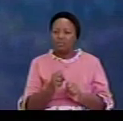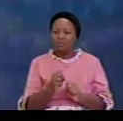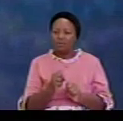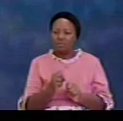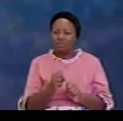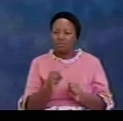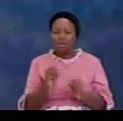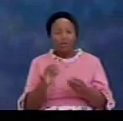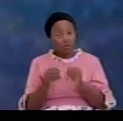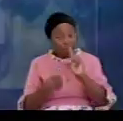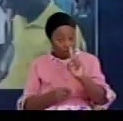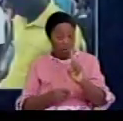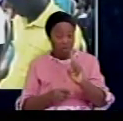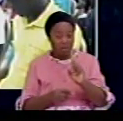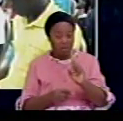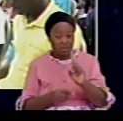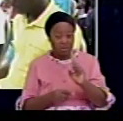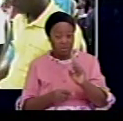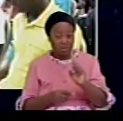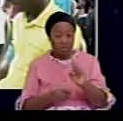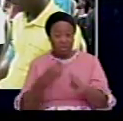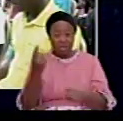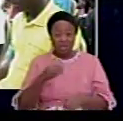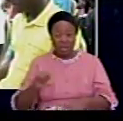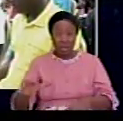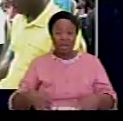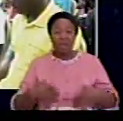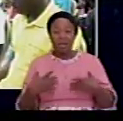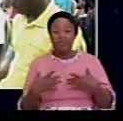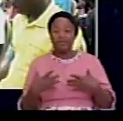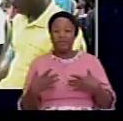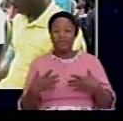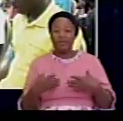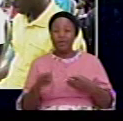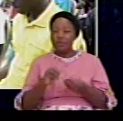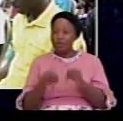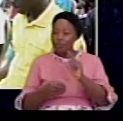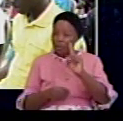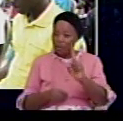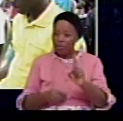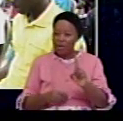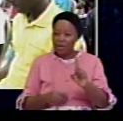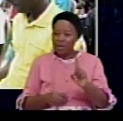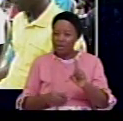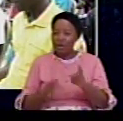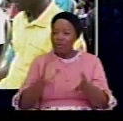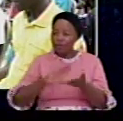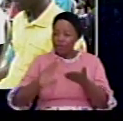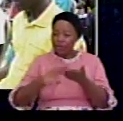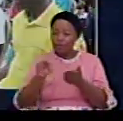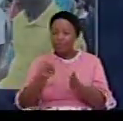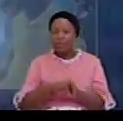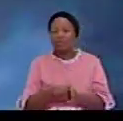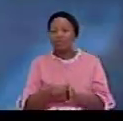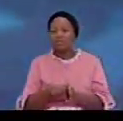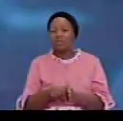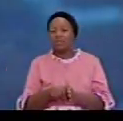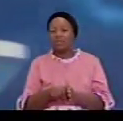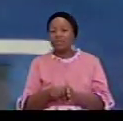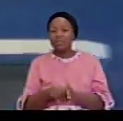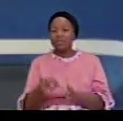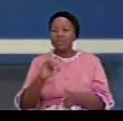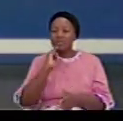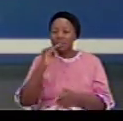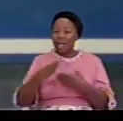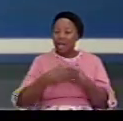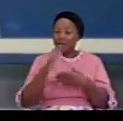Number one, eternal life. Number one, forgiveness. It's after